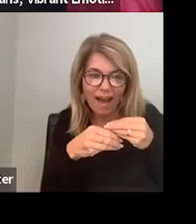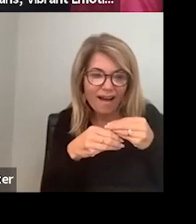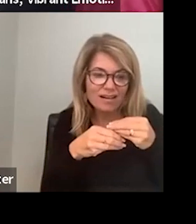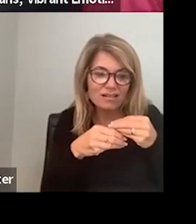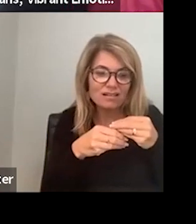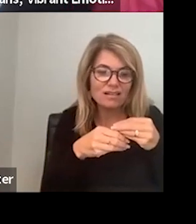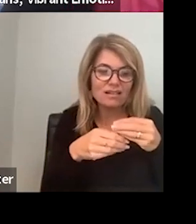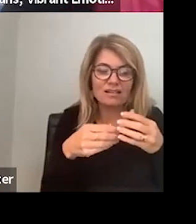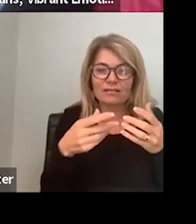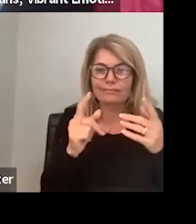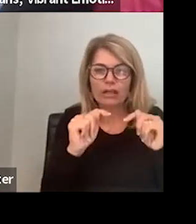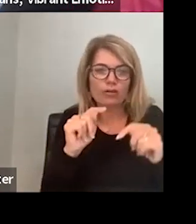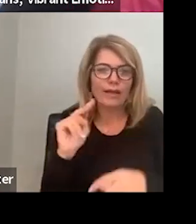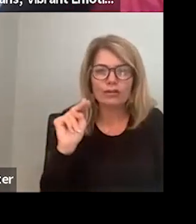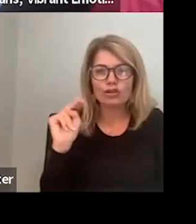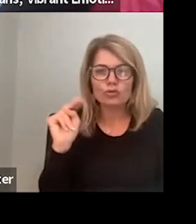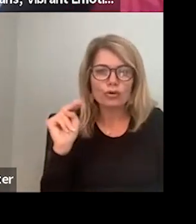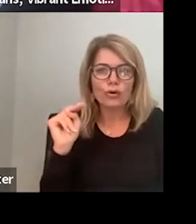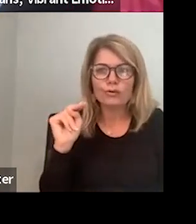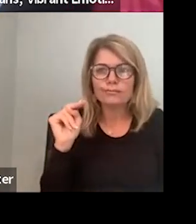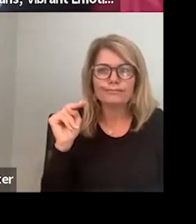neutral or sort of